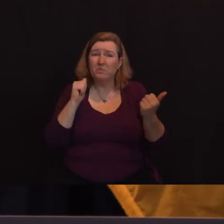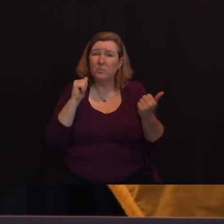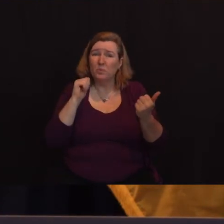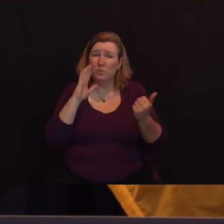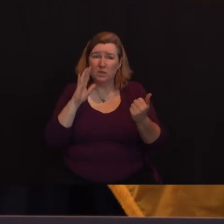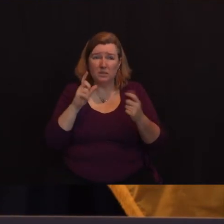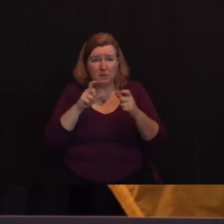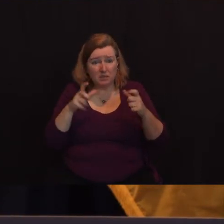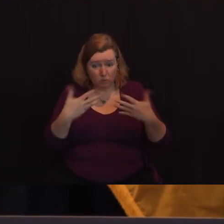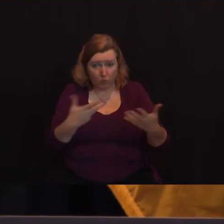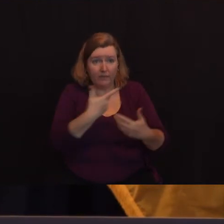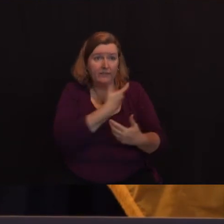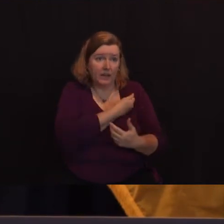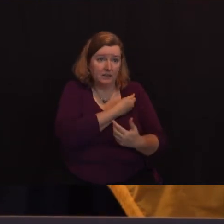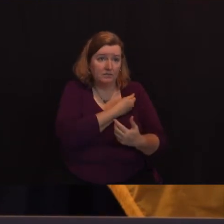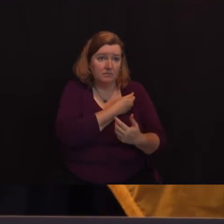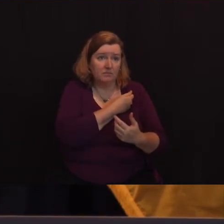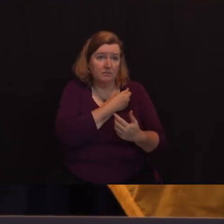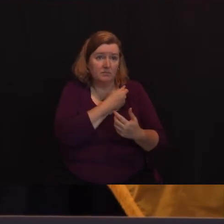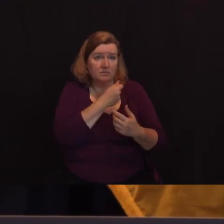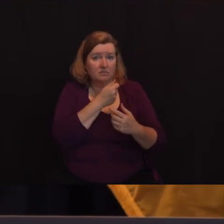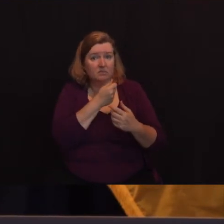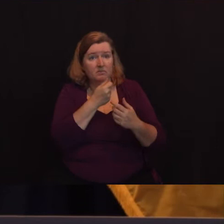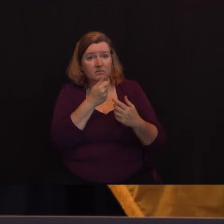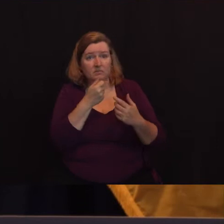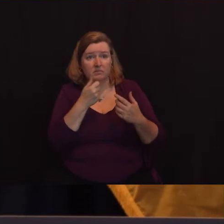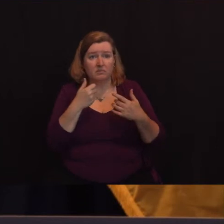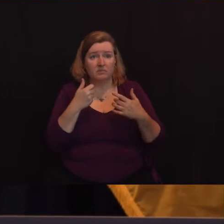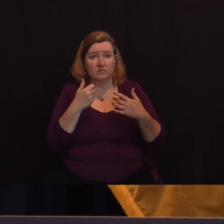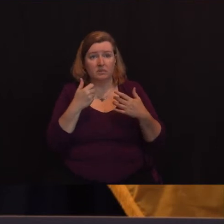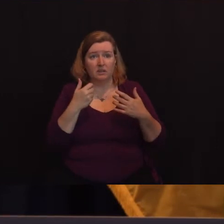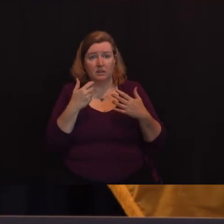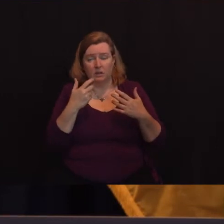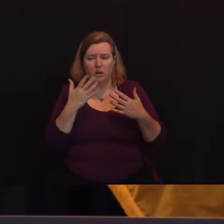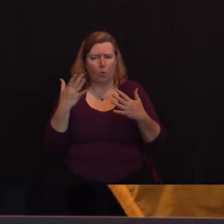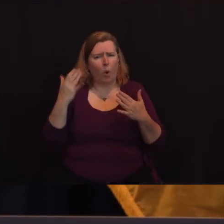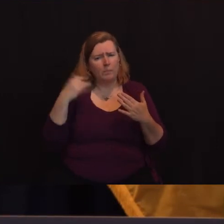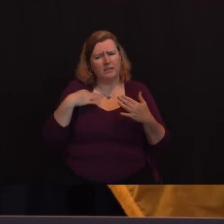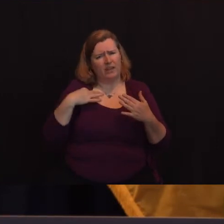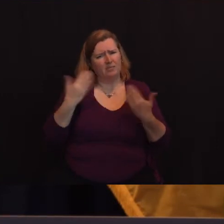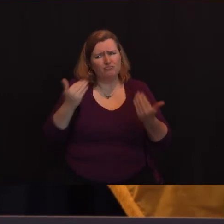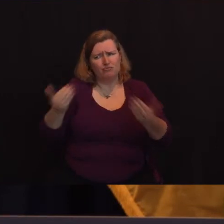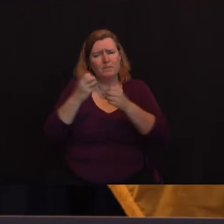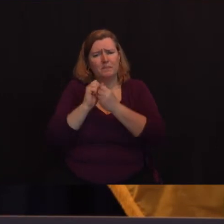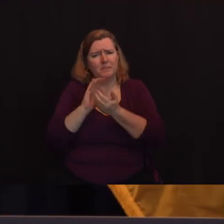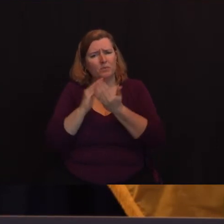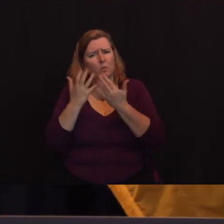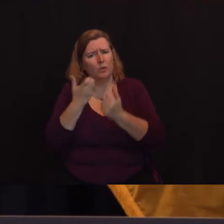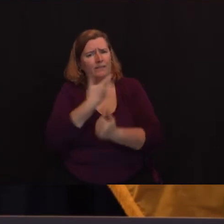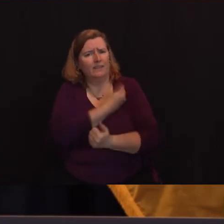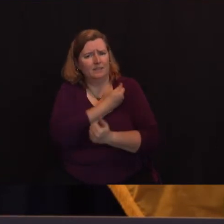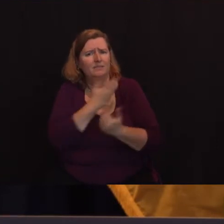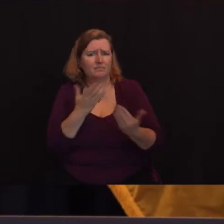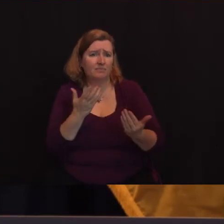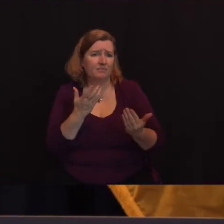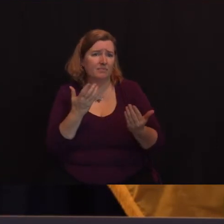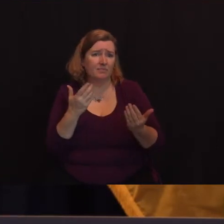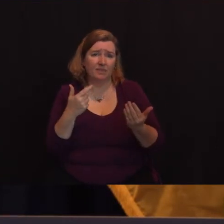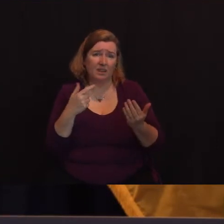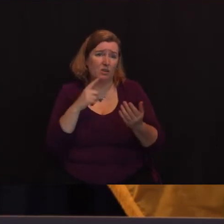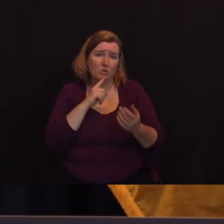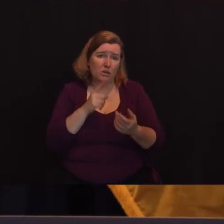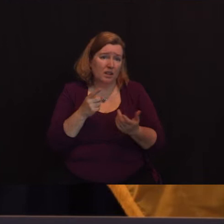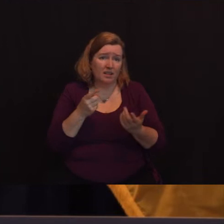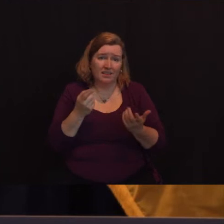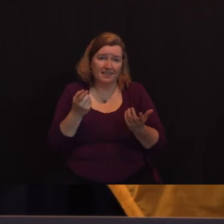to get vaccinated as opposed to mandating it. I will say this, we were having a discussion earlier. It's just a reality. I don't know